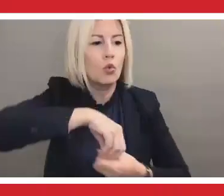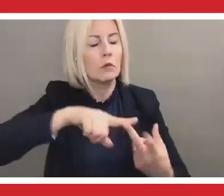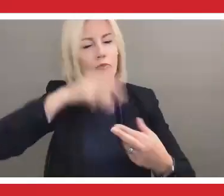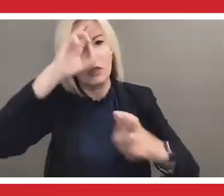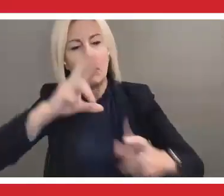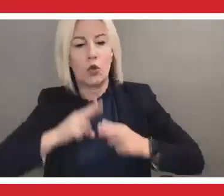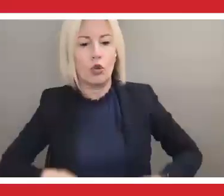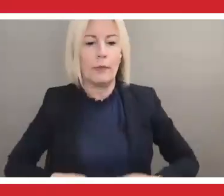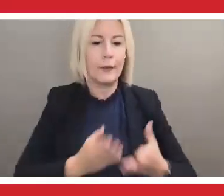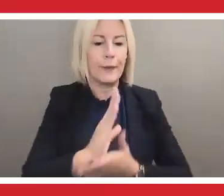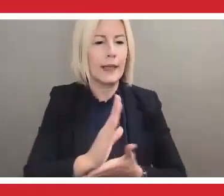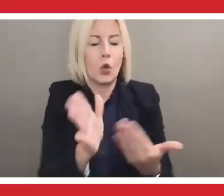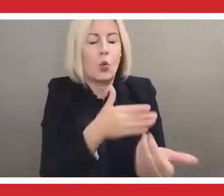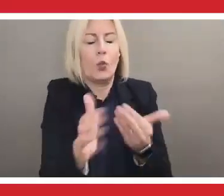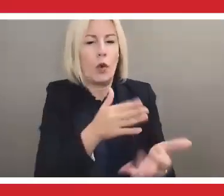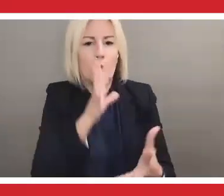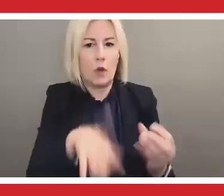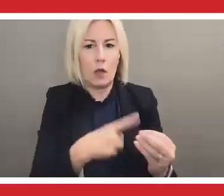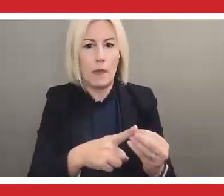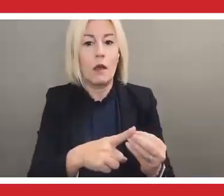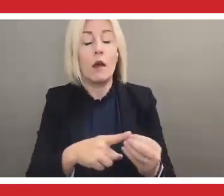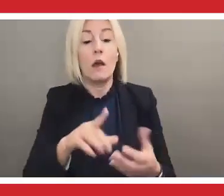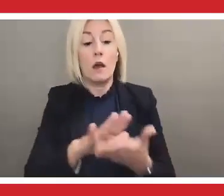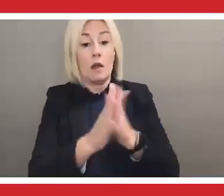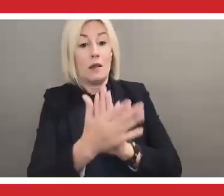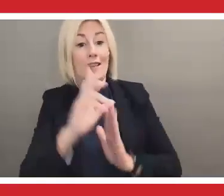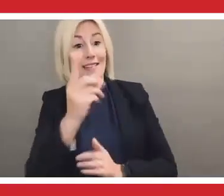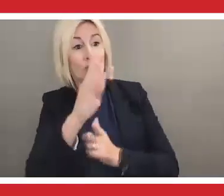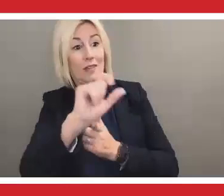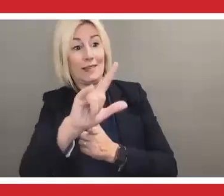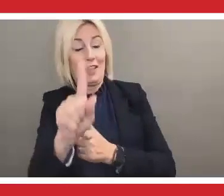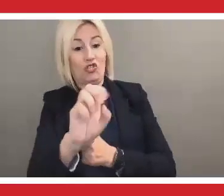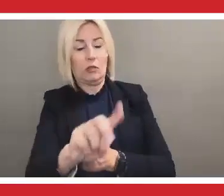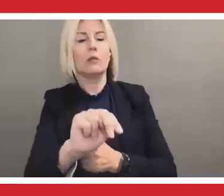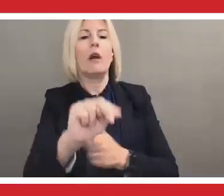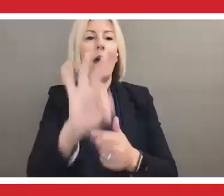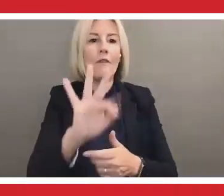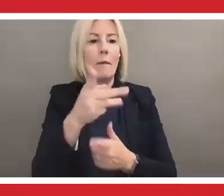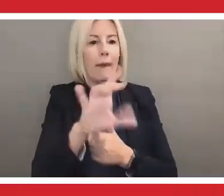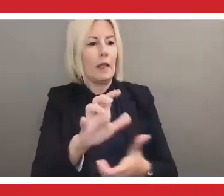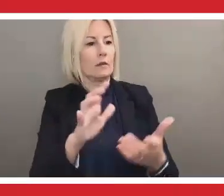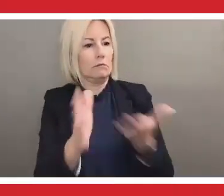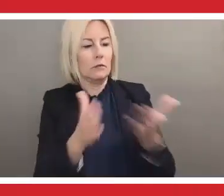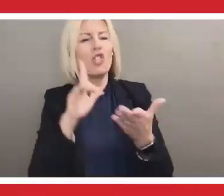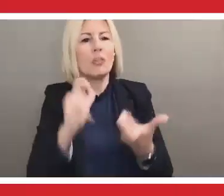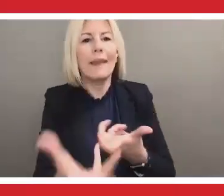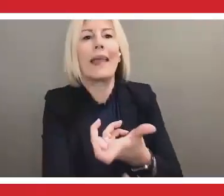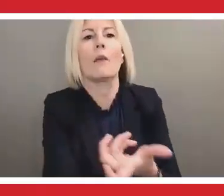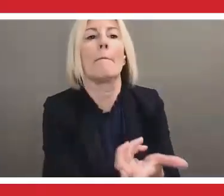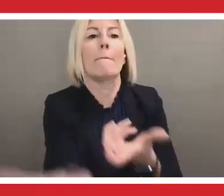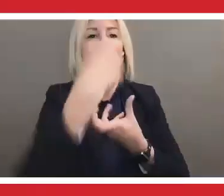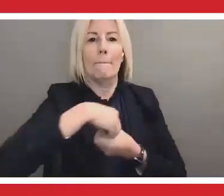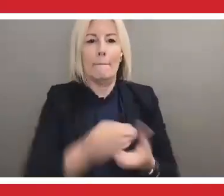be, digitalization of public services can and should be inclusive, more inclusive, but it